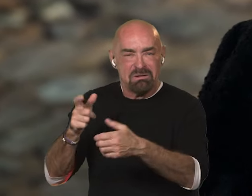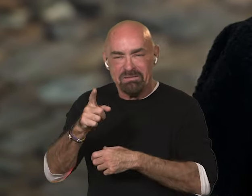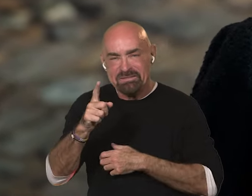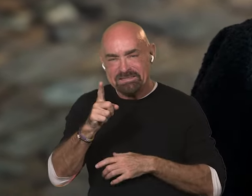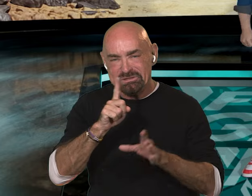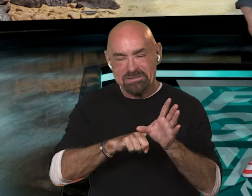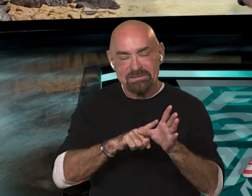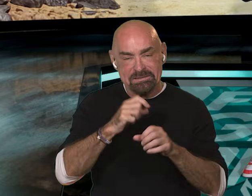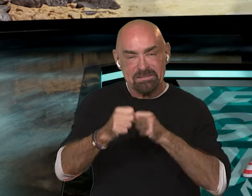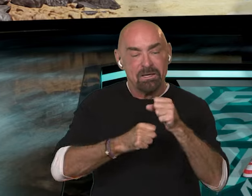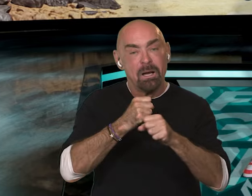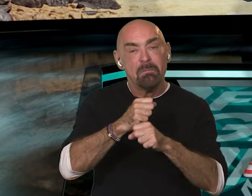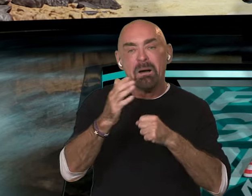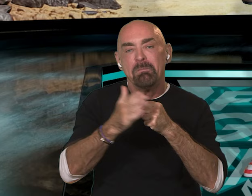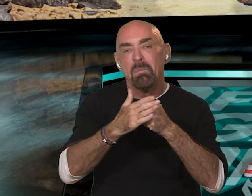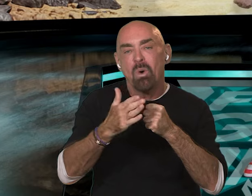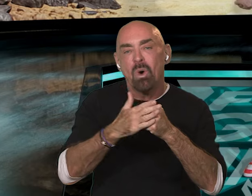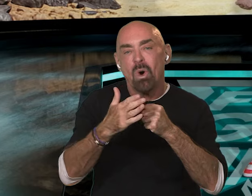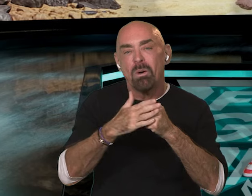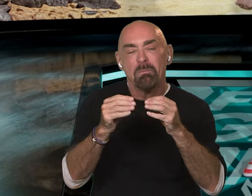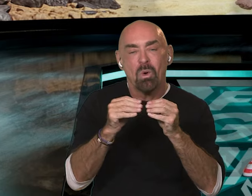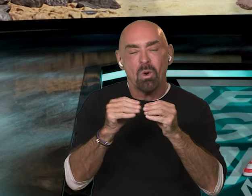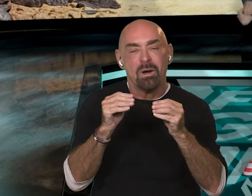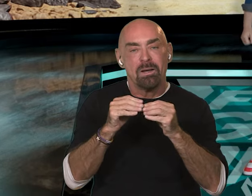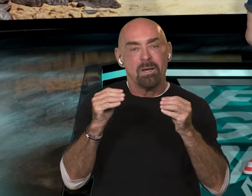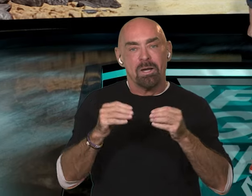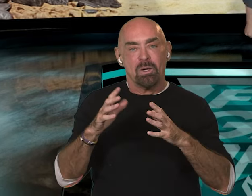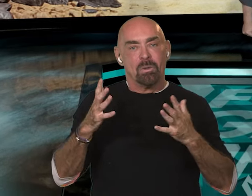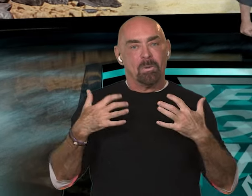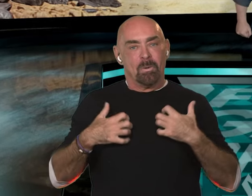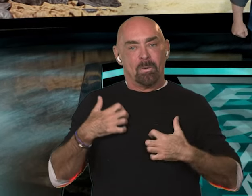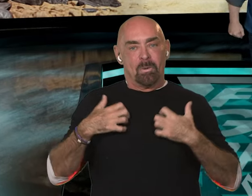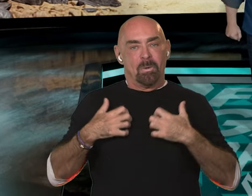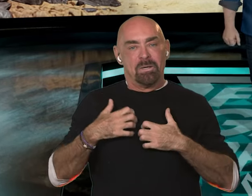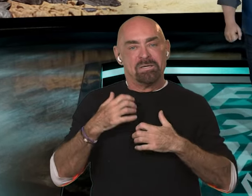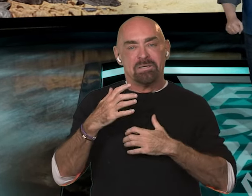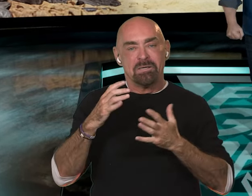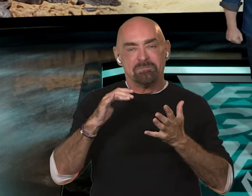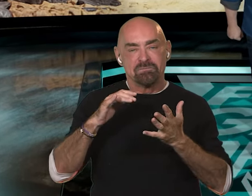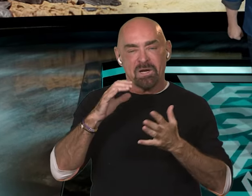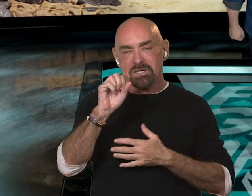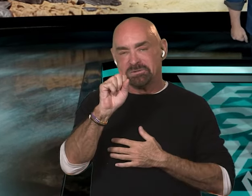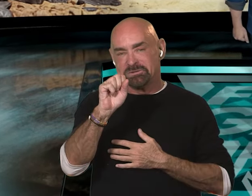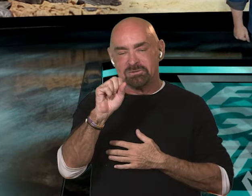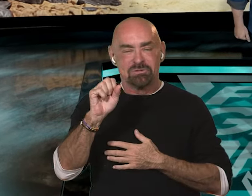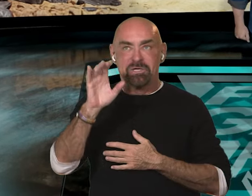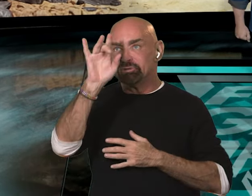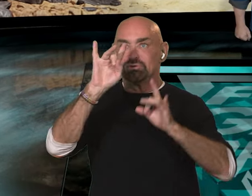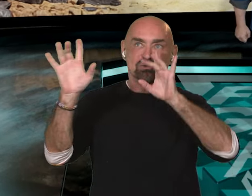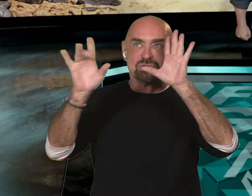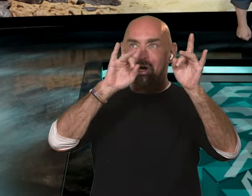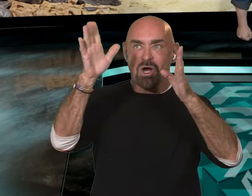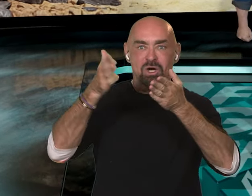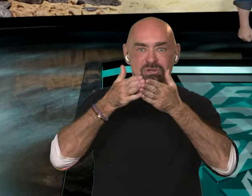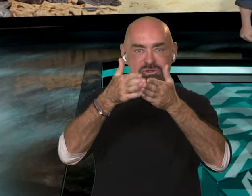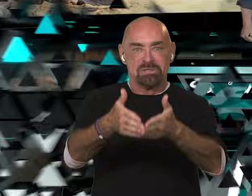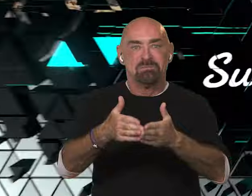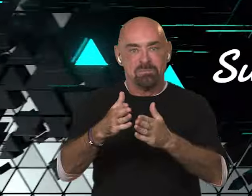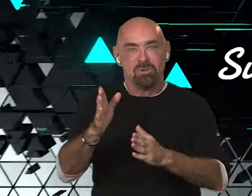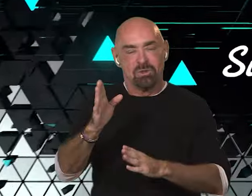going on this year. But how about some more? Up next, we have a juicy update on Starship Troopers